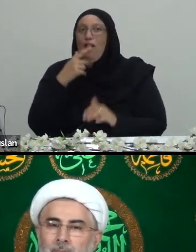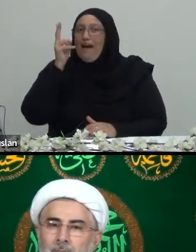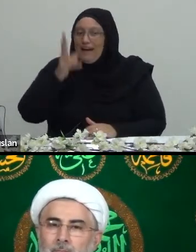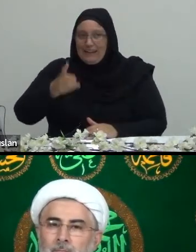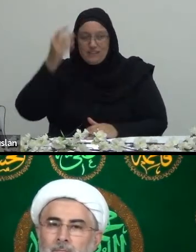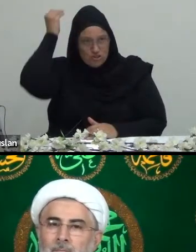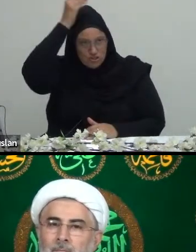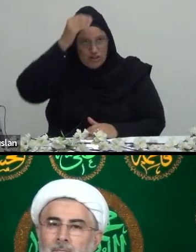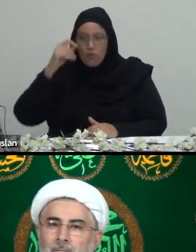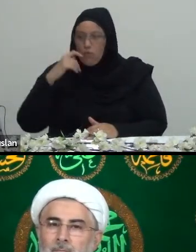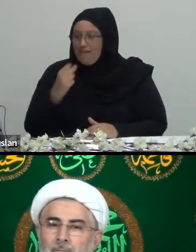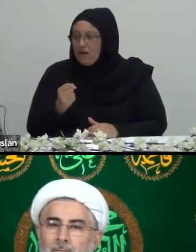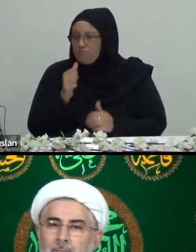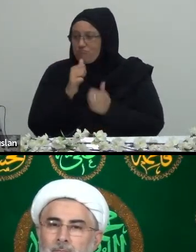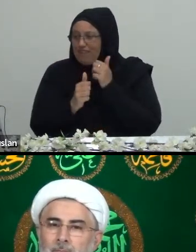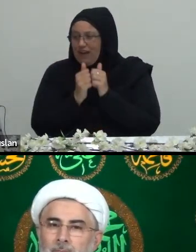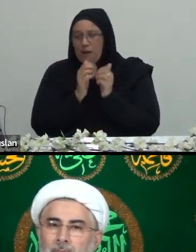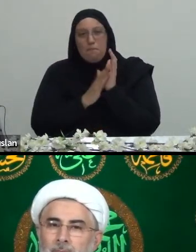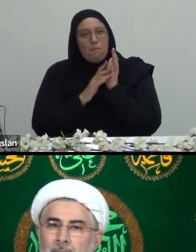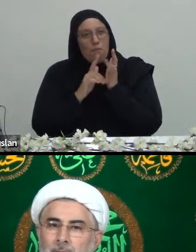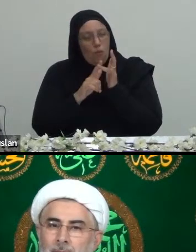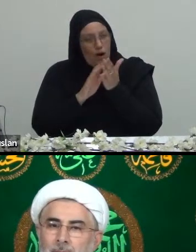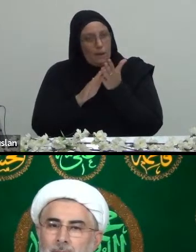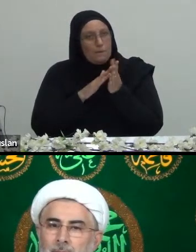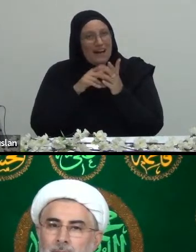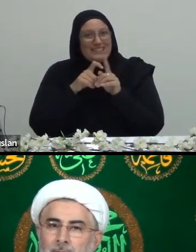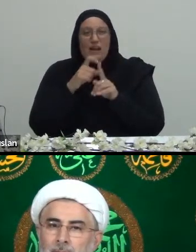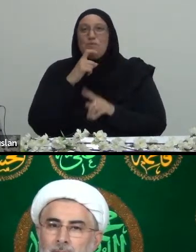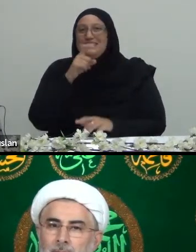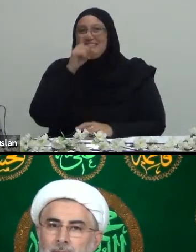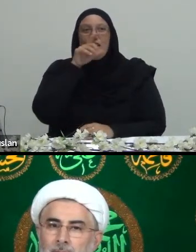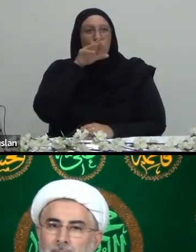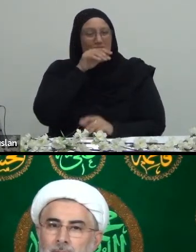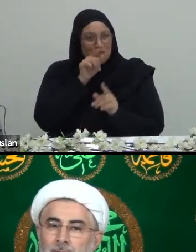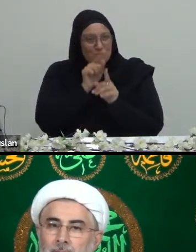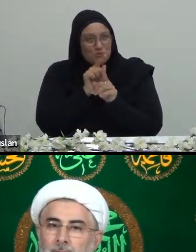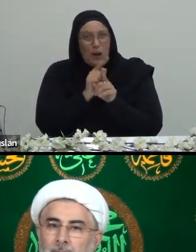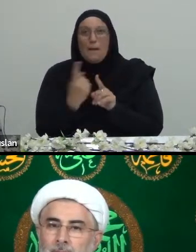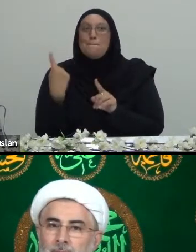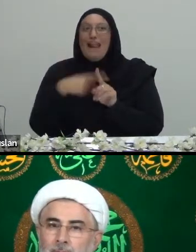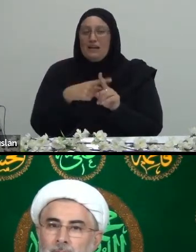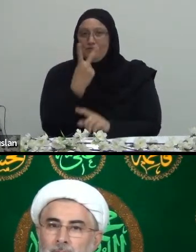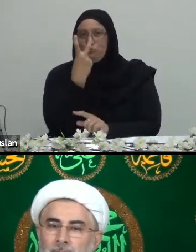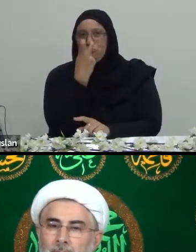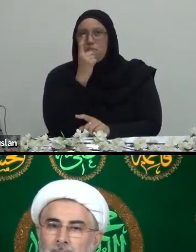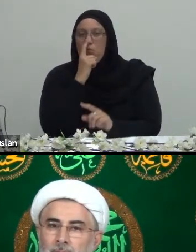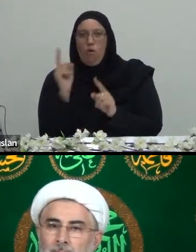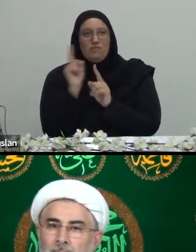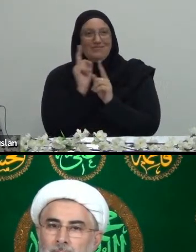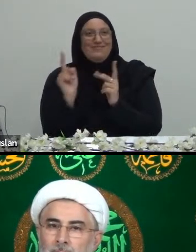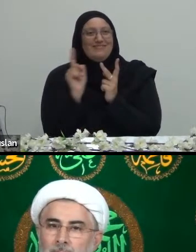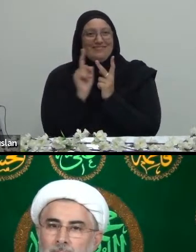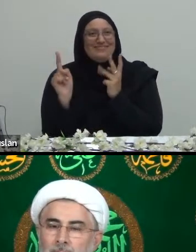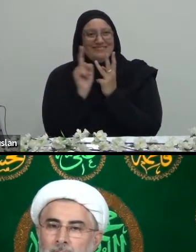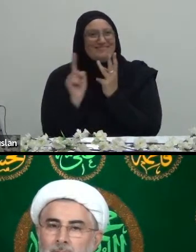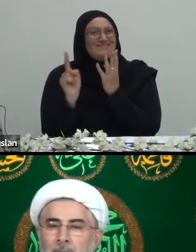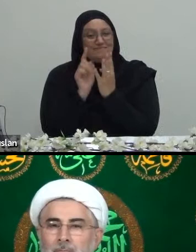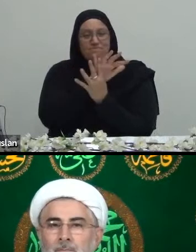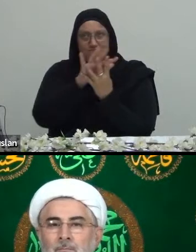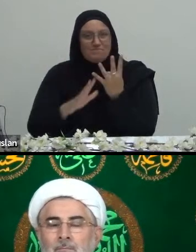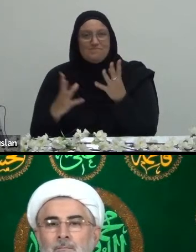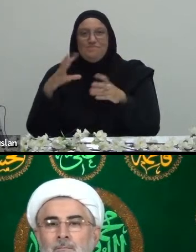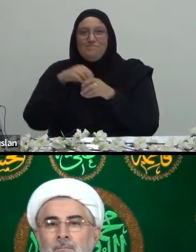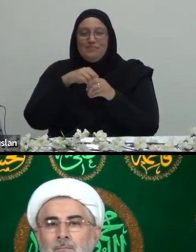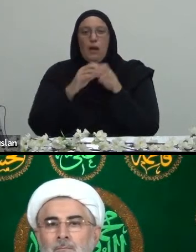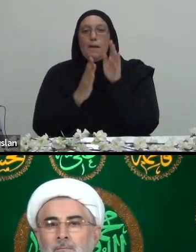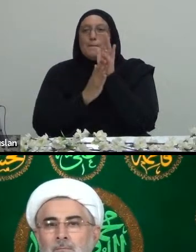Brother Brother Mohamed, and we'll have Sister Rebecca, but also two further guests. Inshallah, we'll have Michael